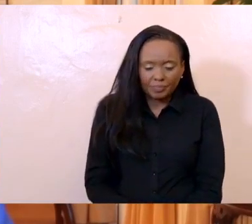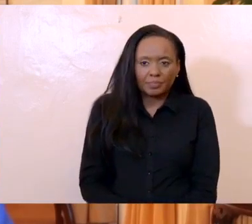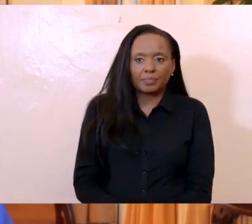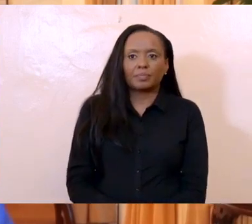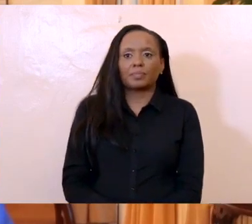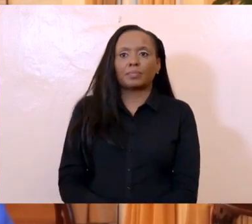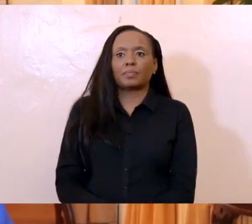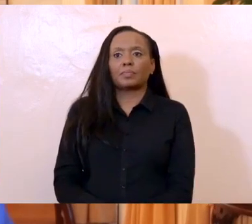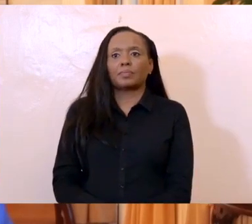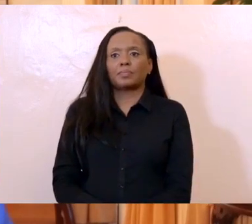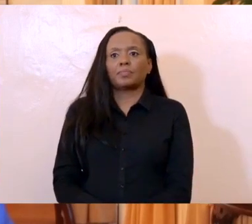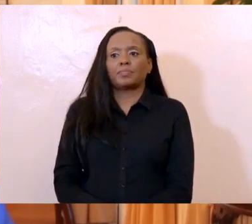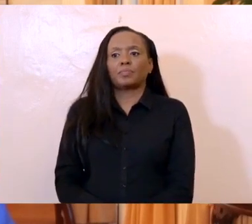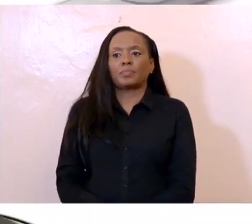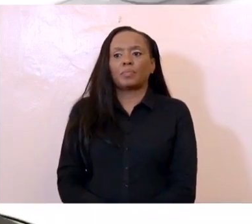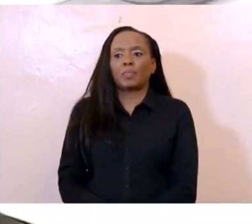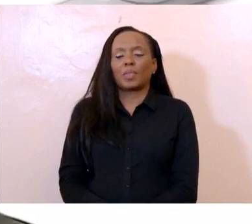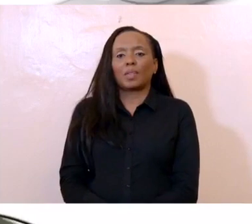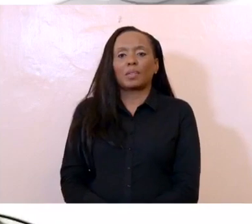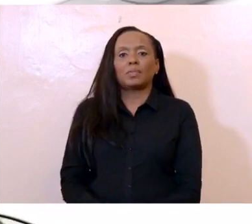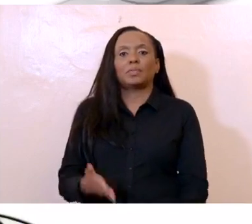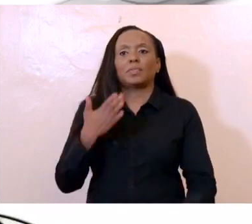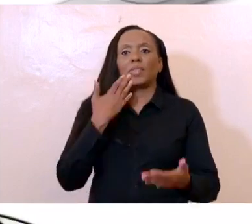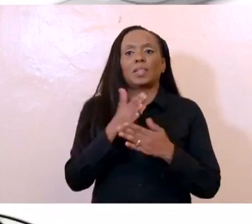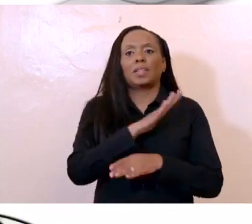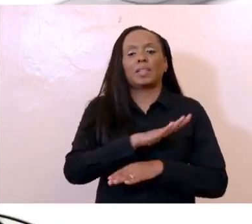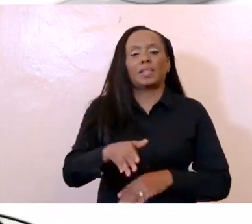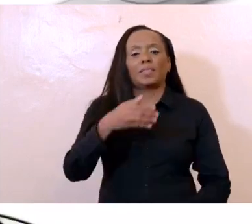Yes, good evening, Ambassador.